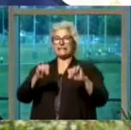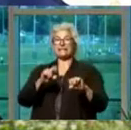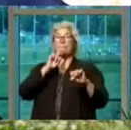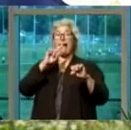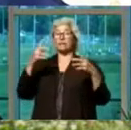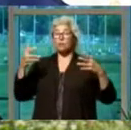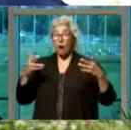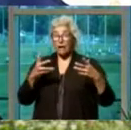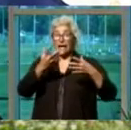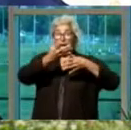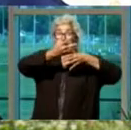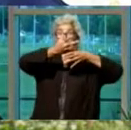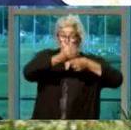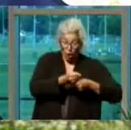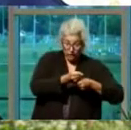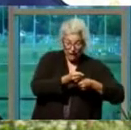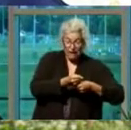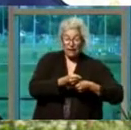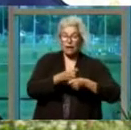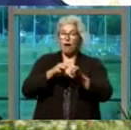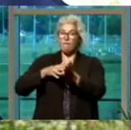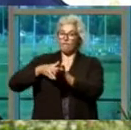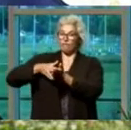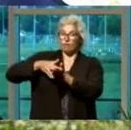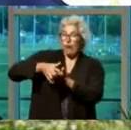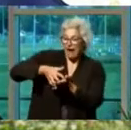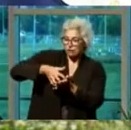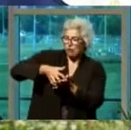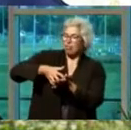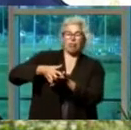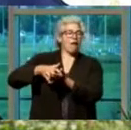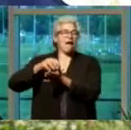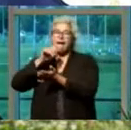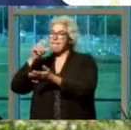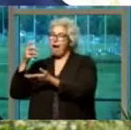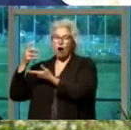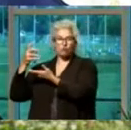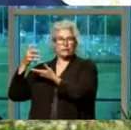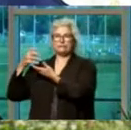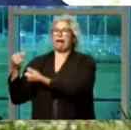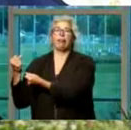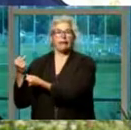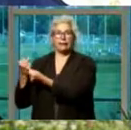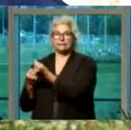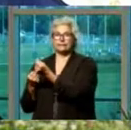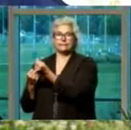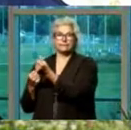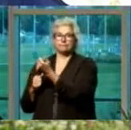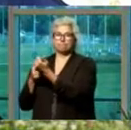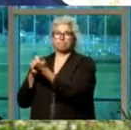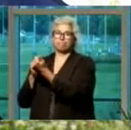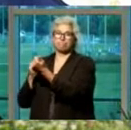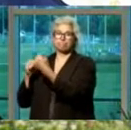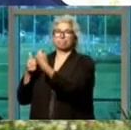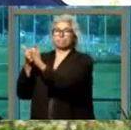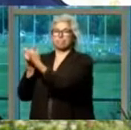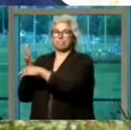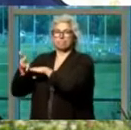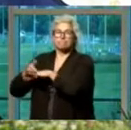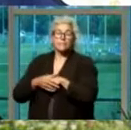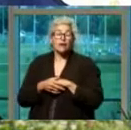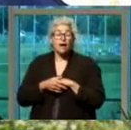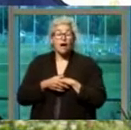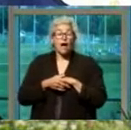consolidated, fragile, and I think less resilient than we had thought. Major disruptions in supply